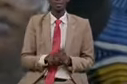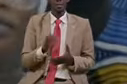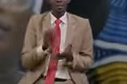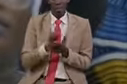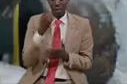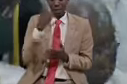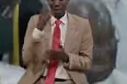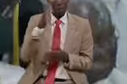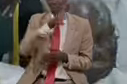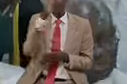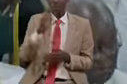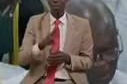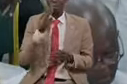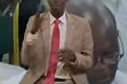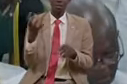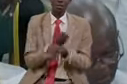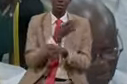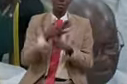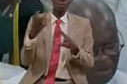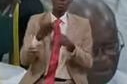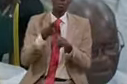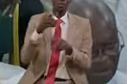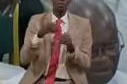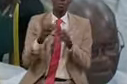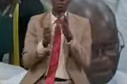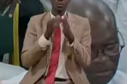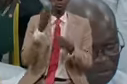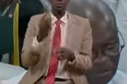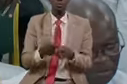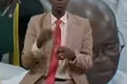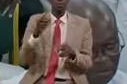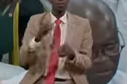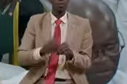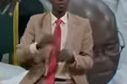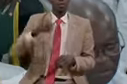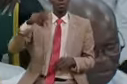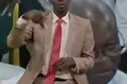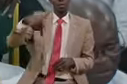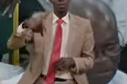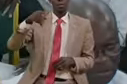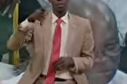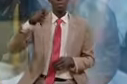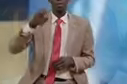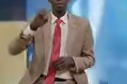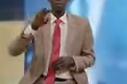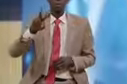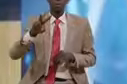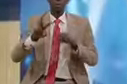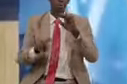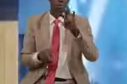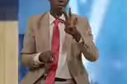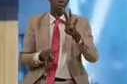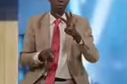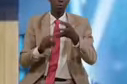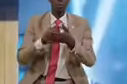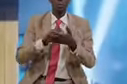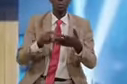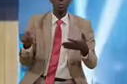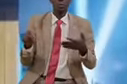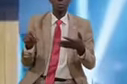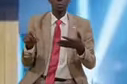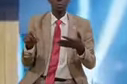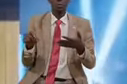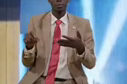be taken away from you. Now, look at Proverbs chapter 4. Proverbs chapter 4. And I'm reading to you